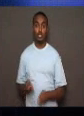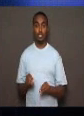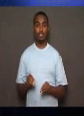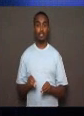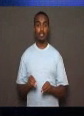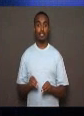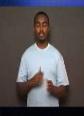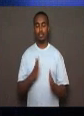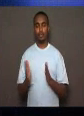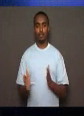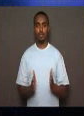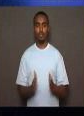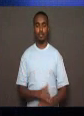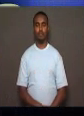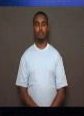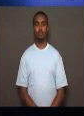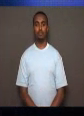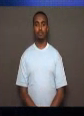Students, let's get ready.